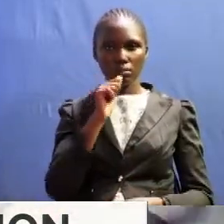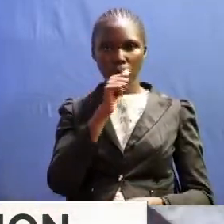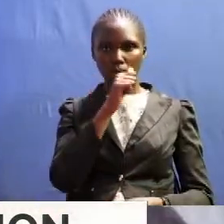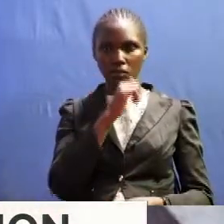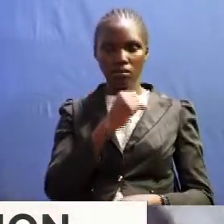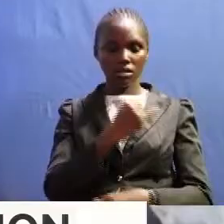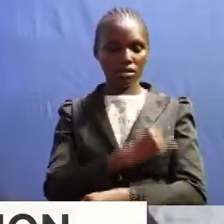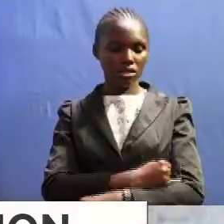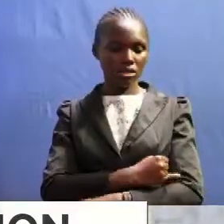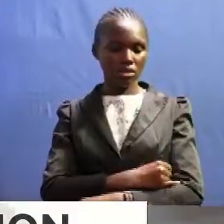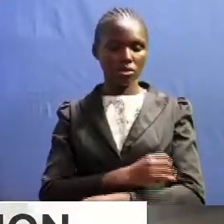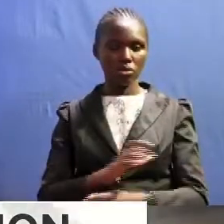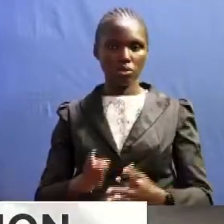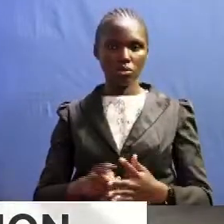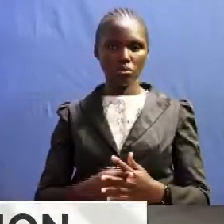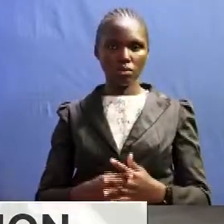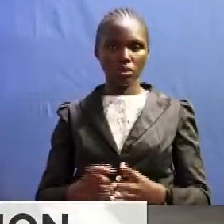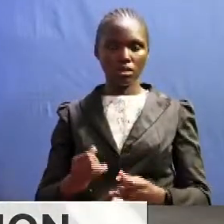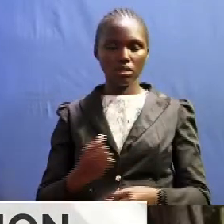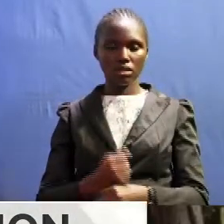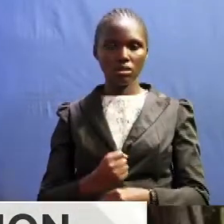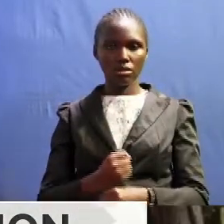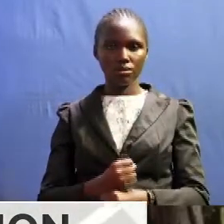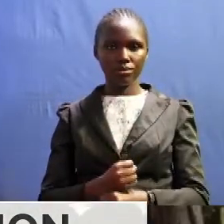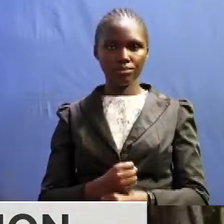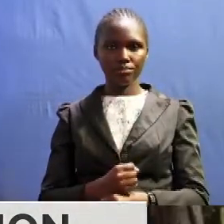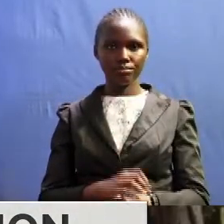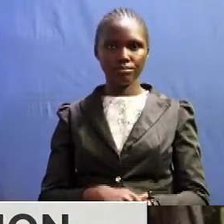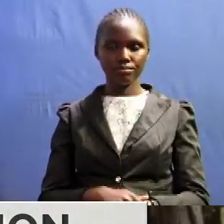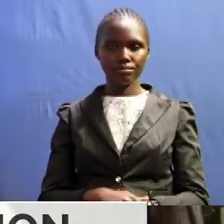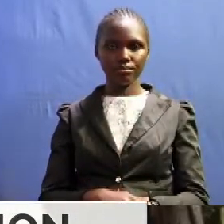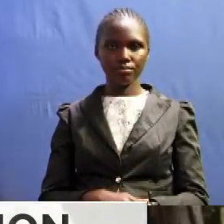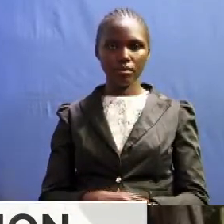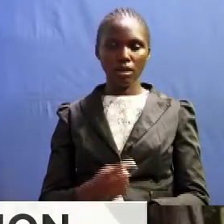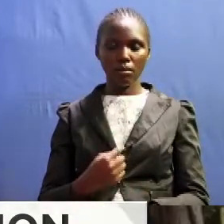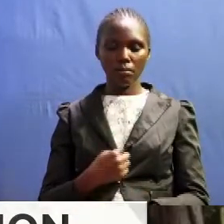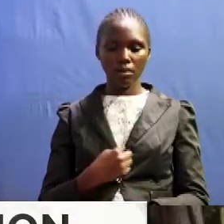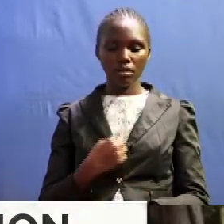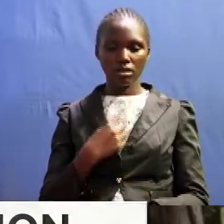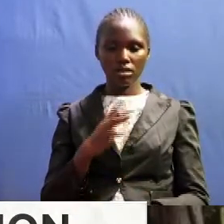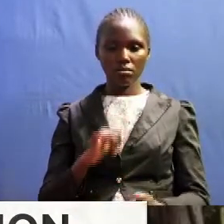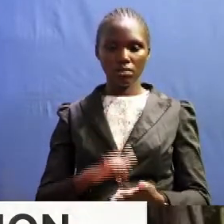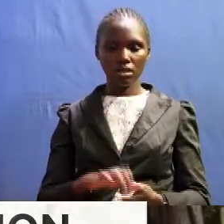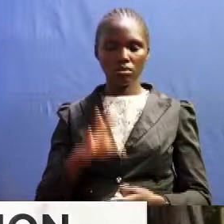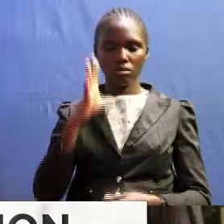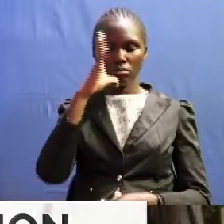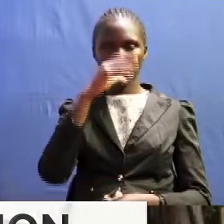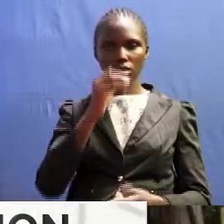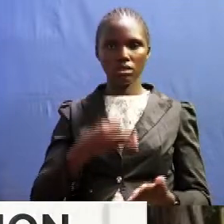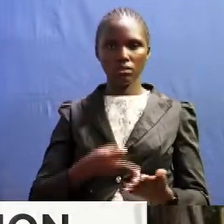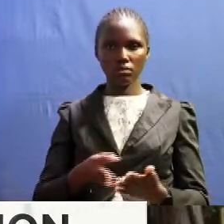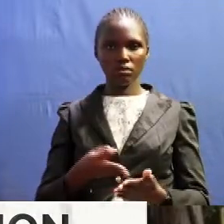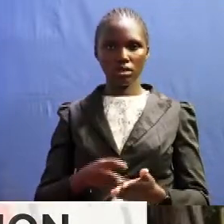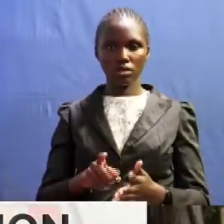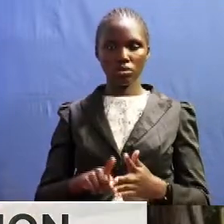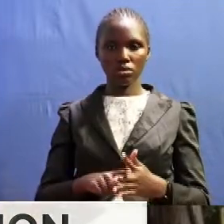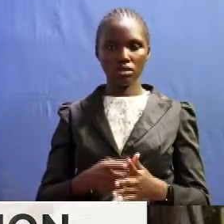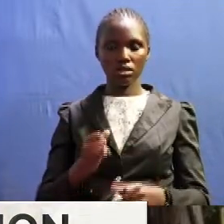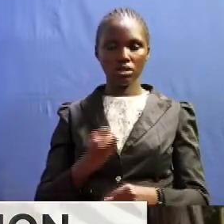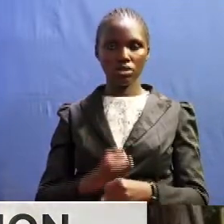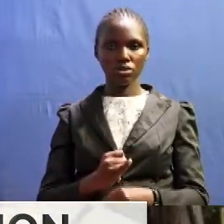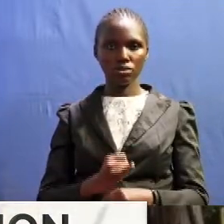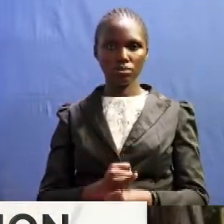institutions to create jobs and boost economy. I would say lack of capital, maybe to start those